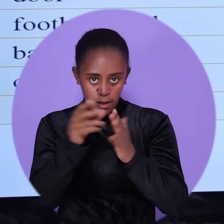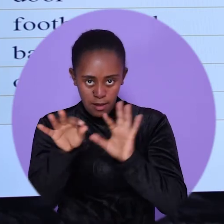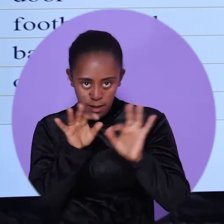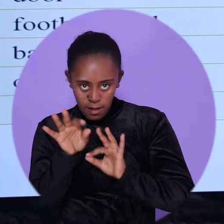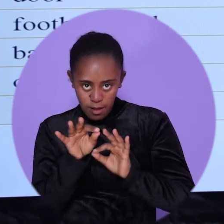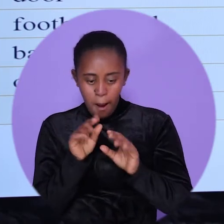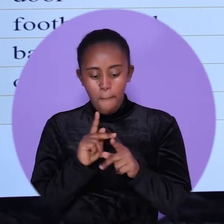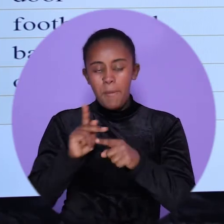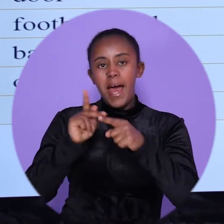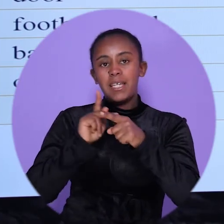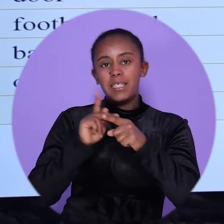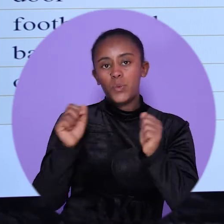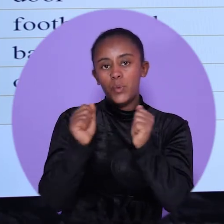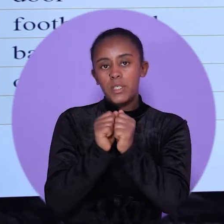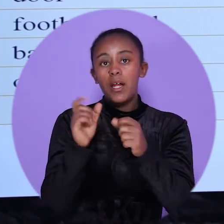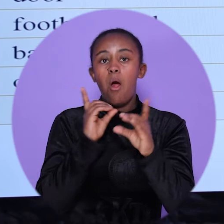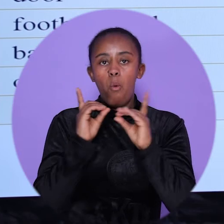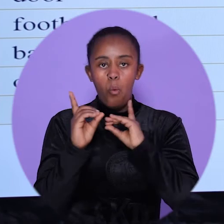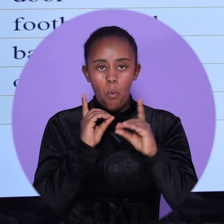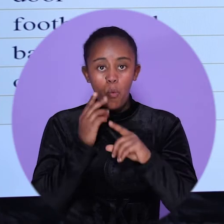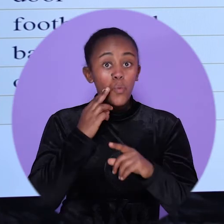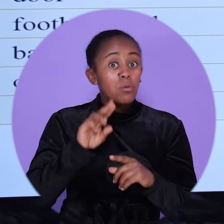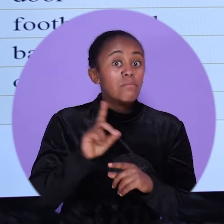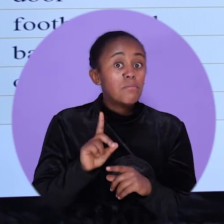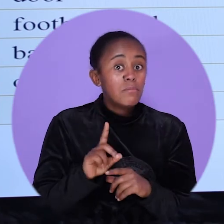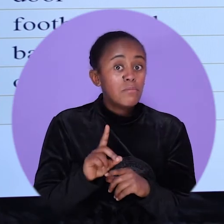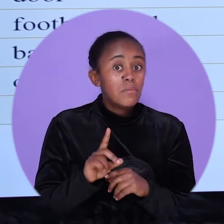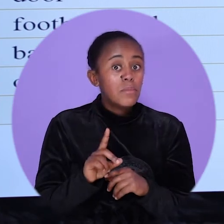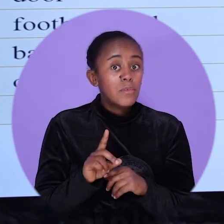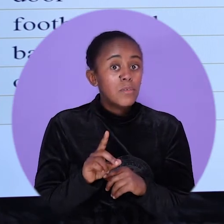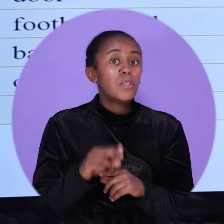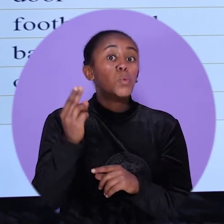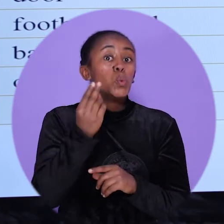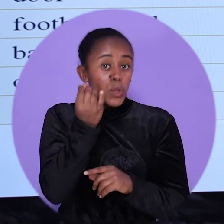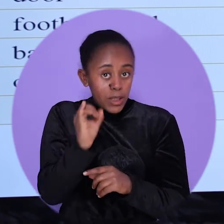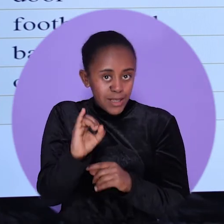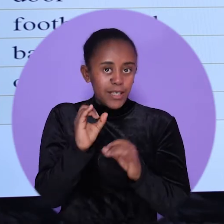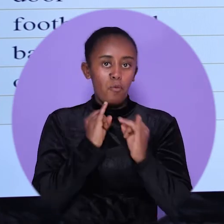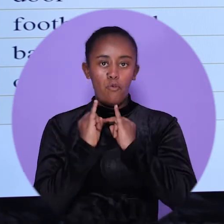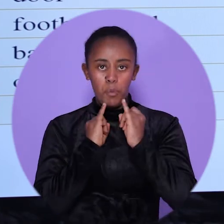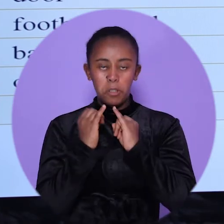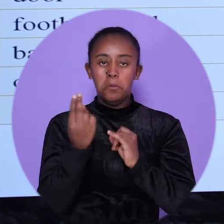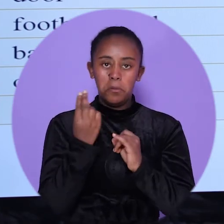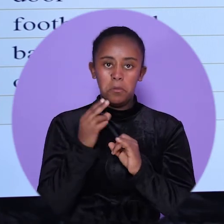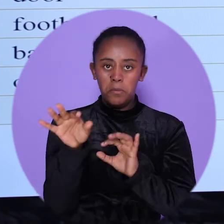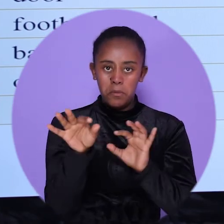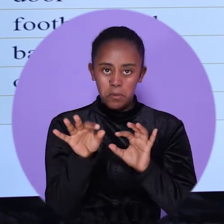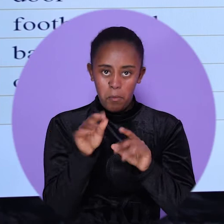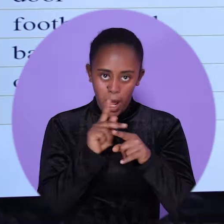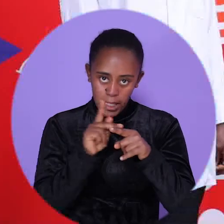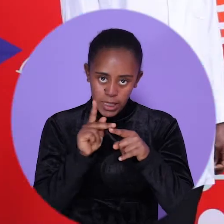with a partner. The direction, it says, using information in the table,